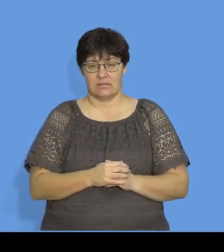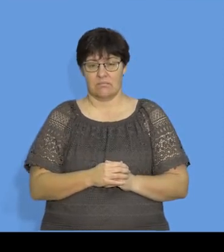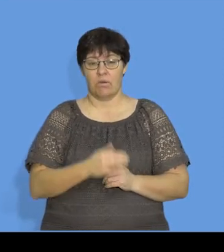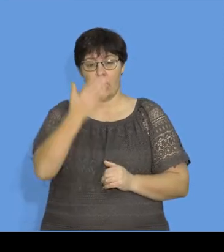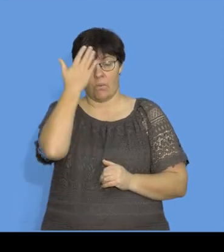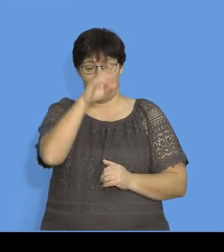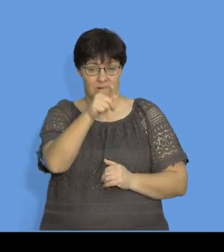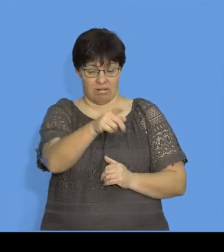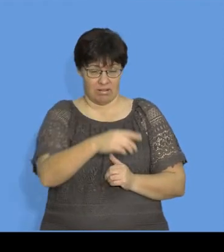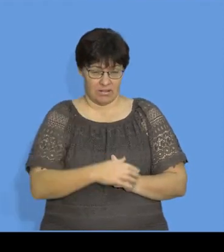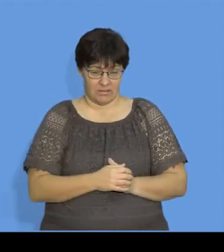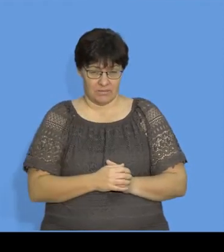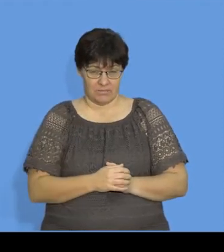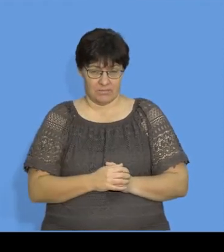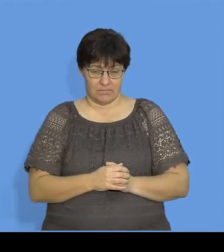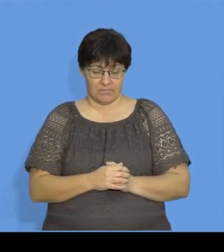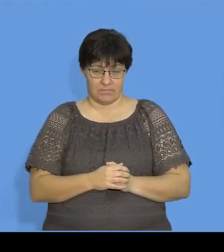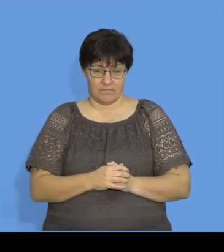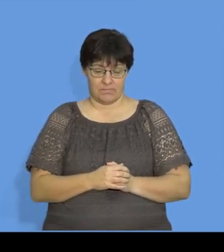we know.